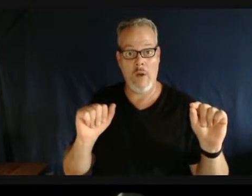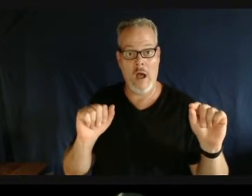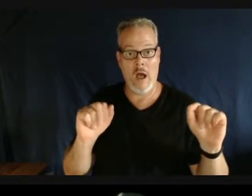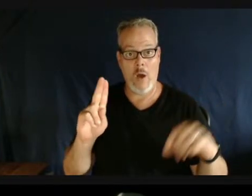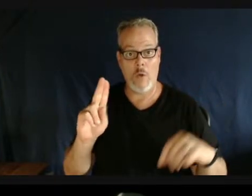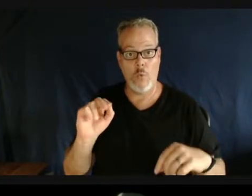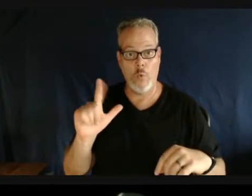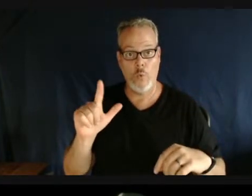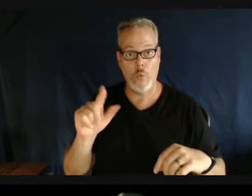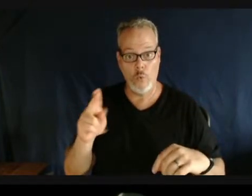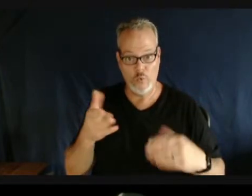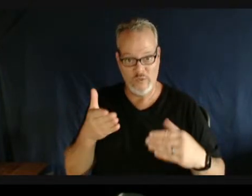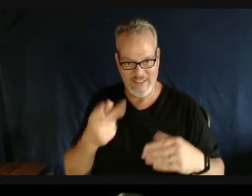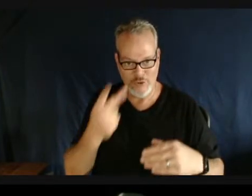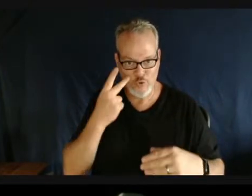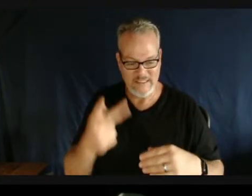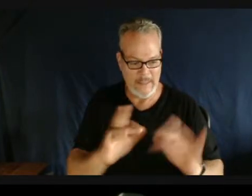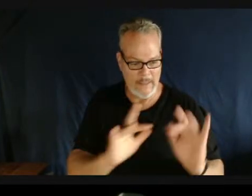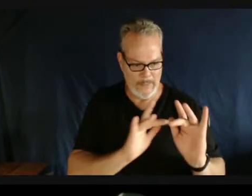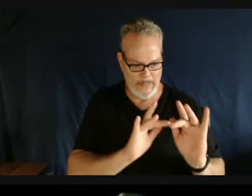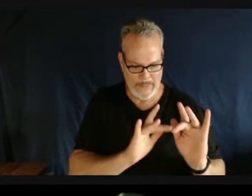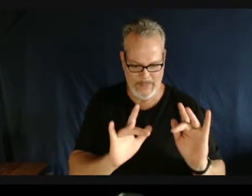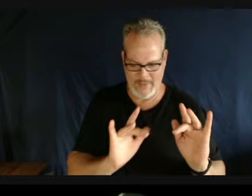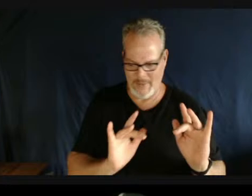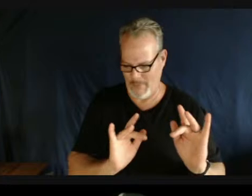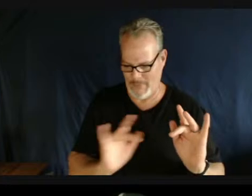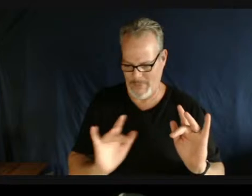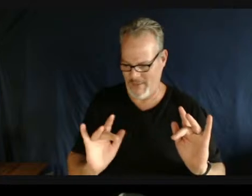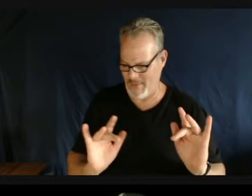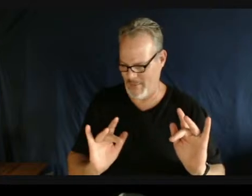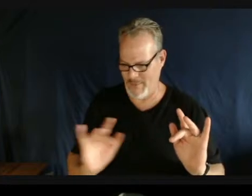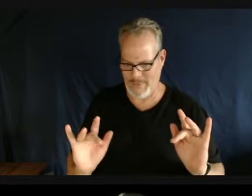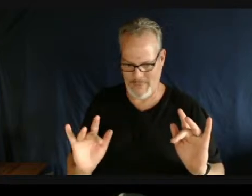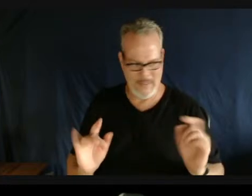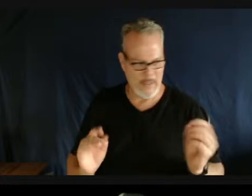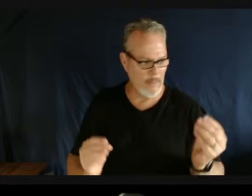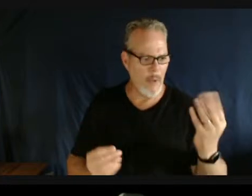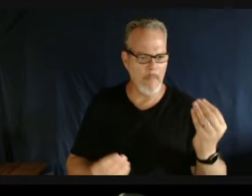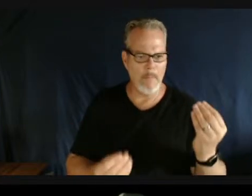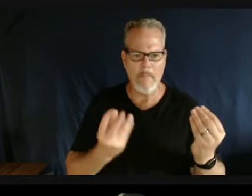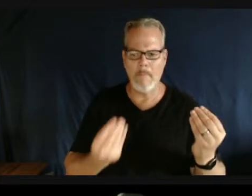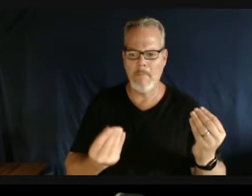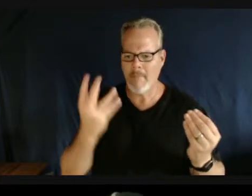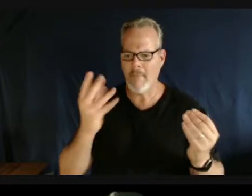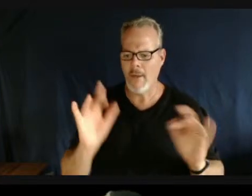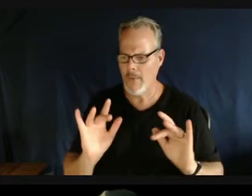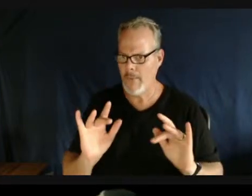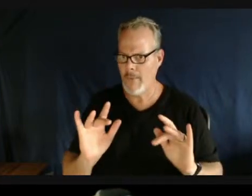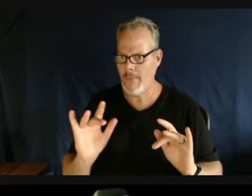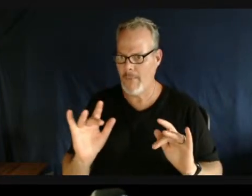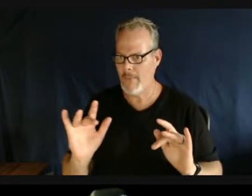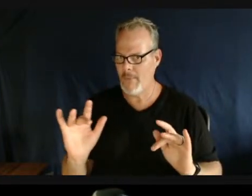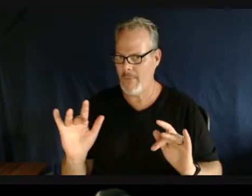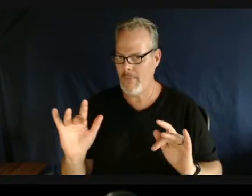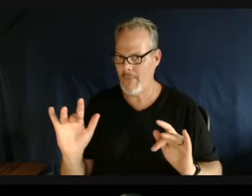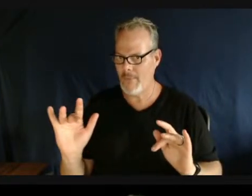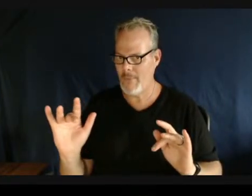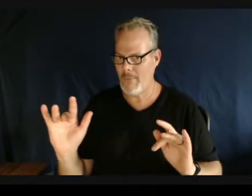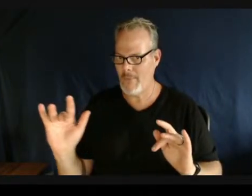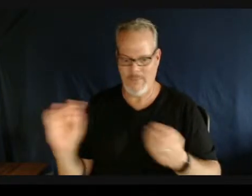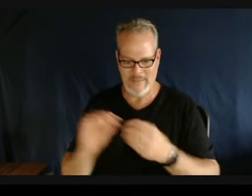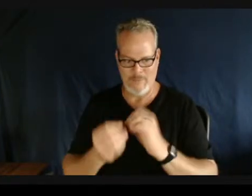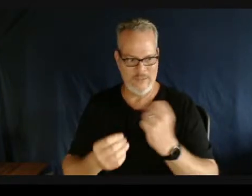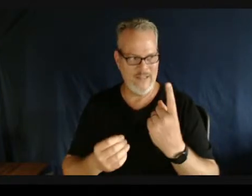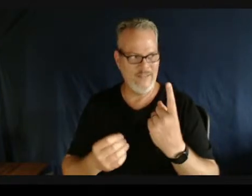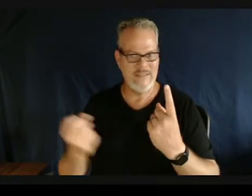Short fountains, and then there is that lead up time increasing as well. Till the last one here, there were only 12 at Mana'ulu.